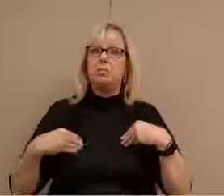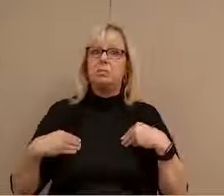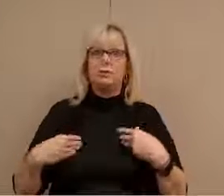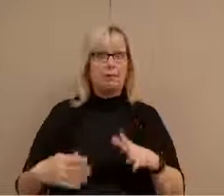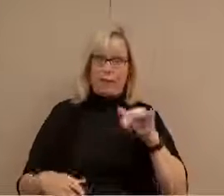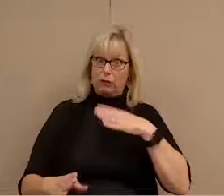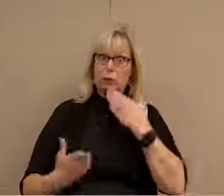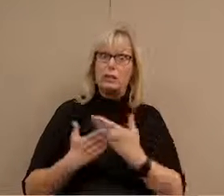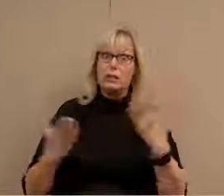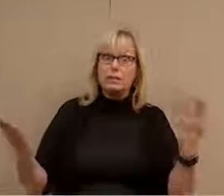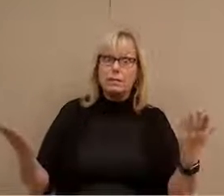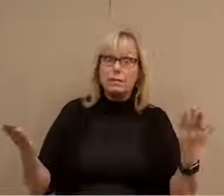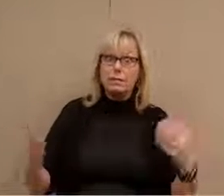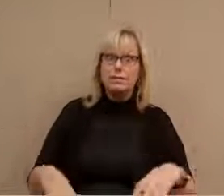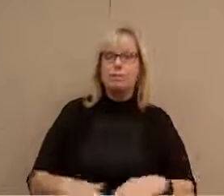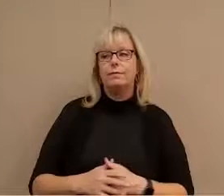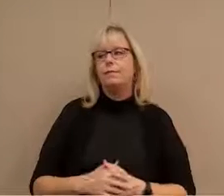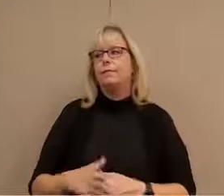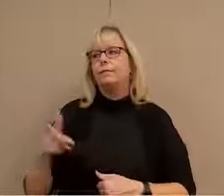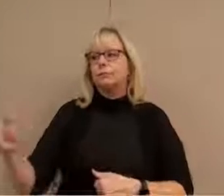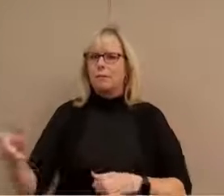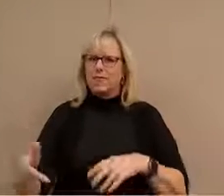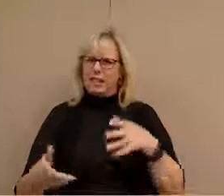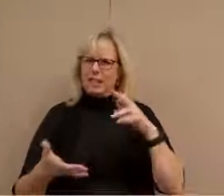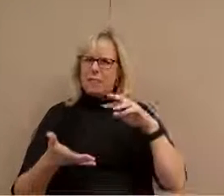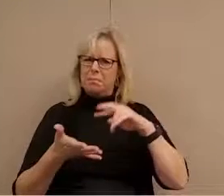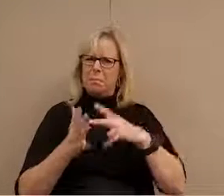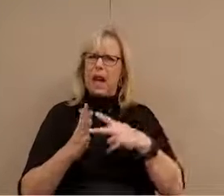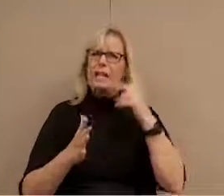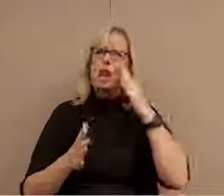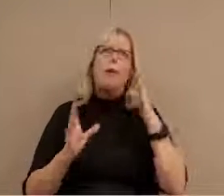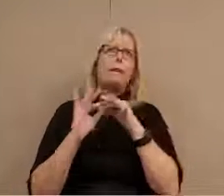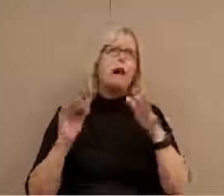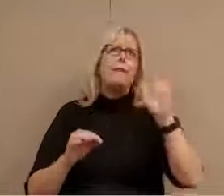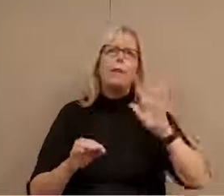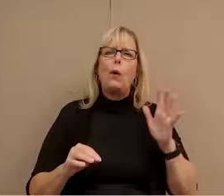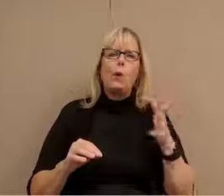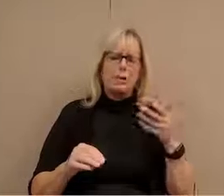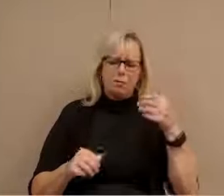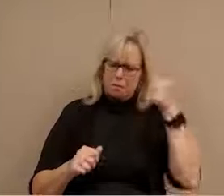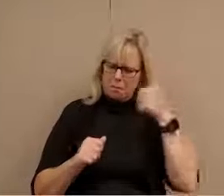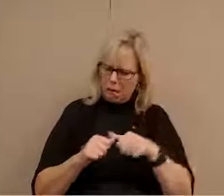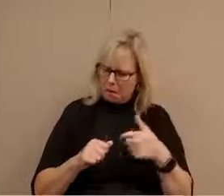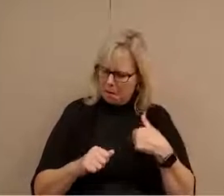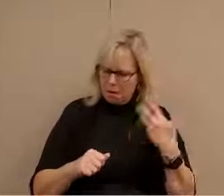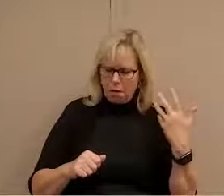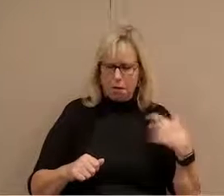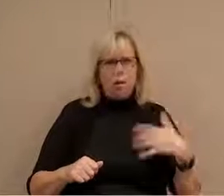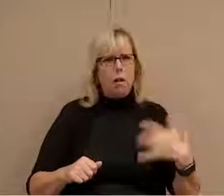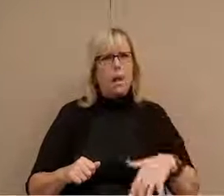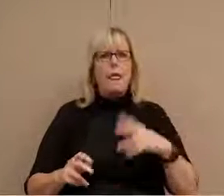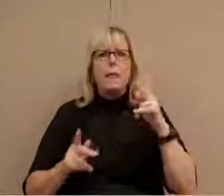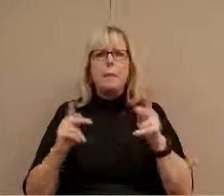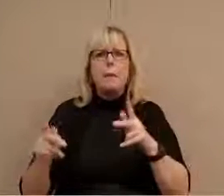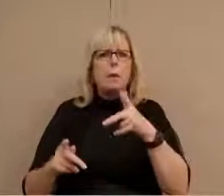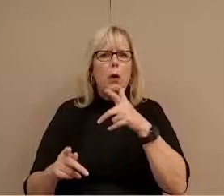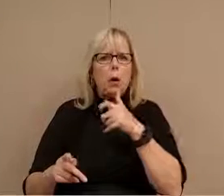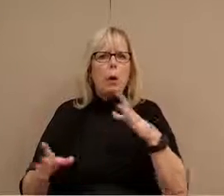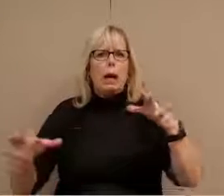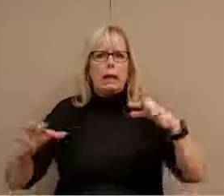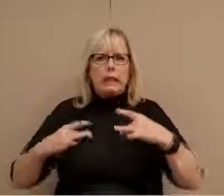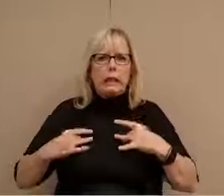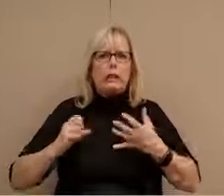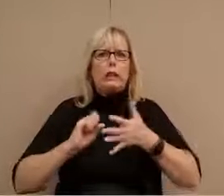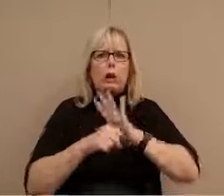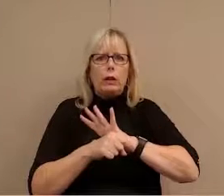good. So so it brings back, and I know we've said this before, the people who are getting